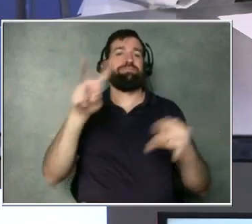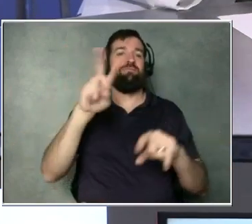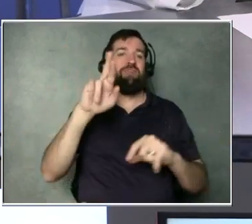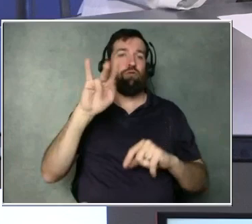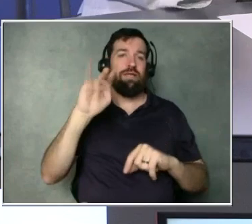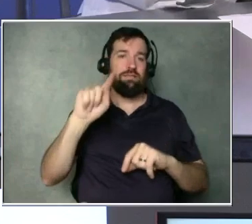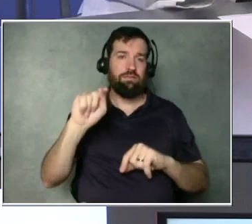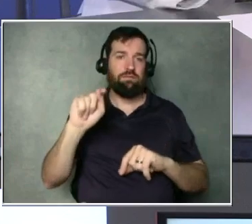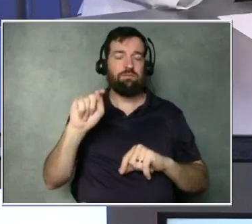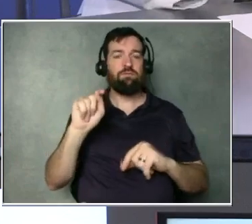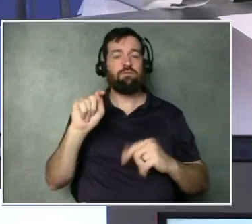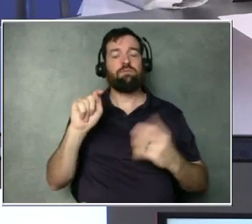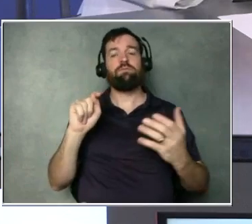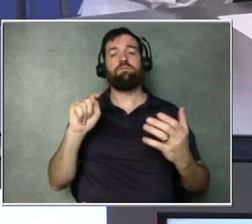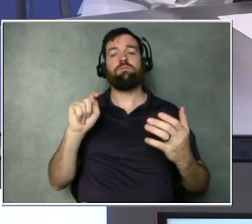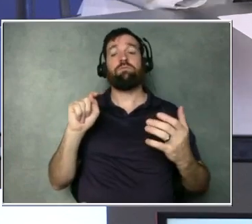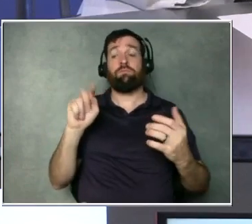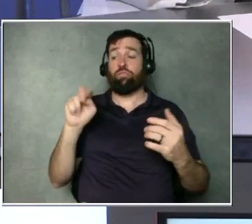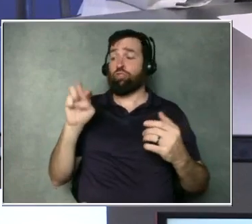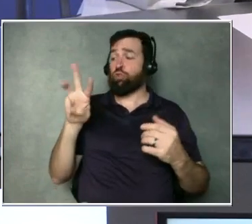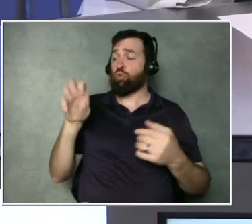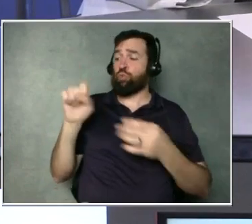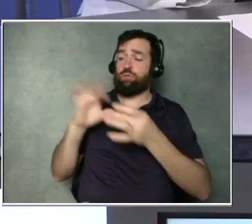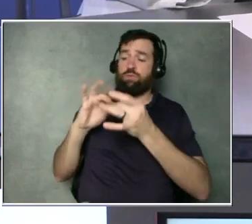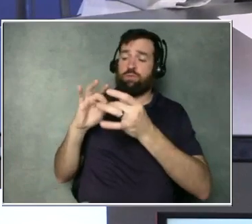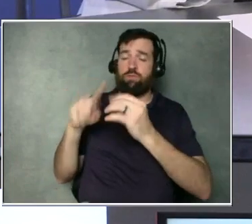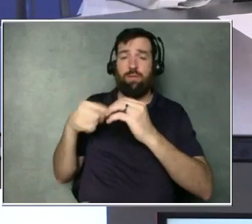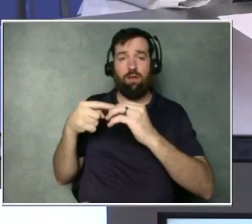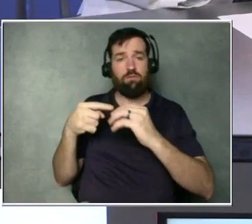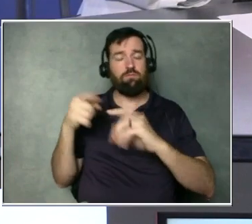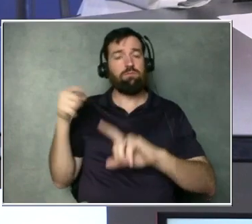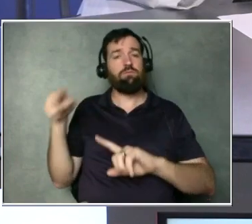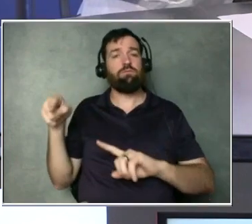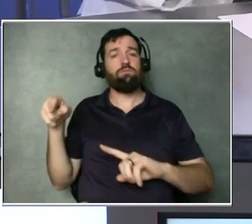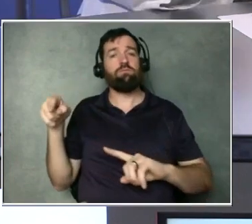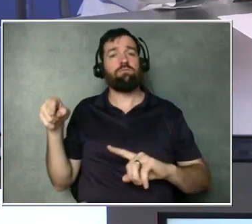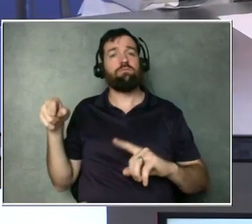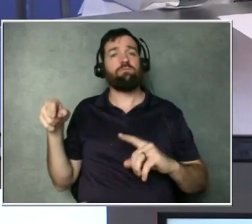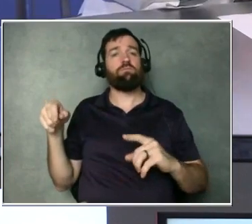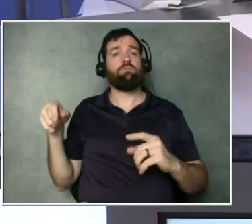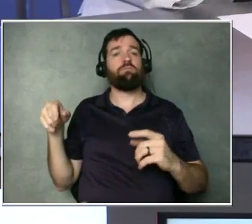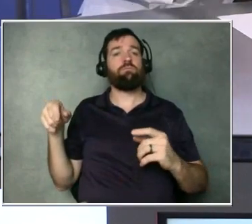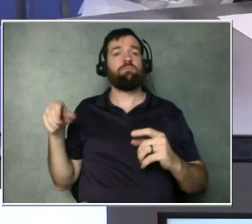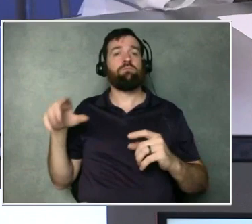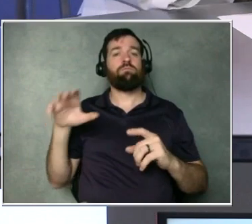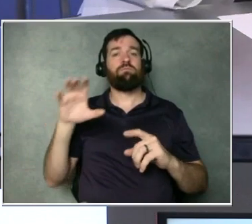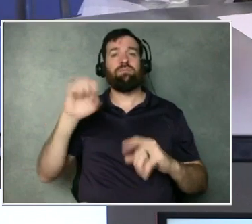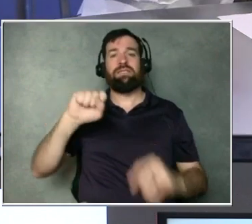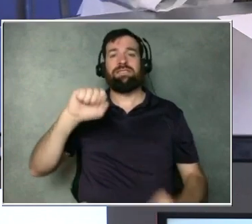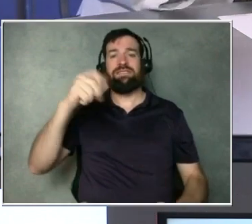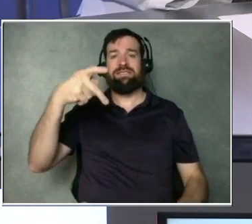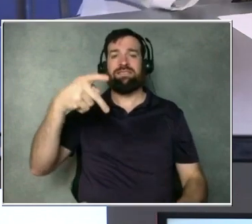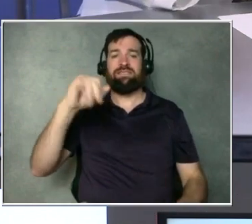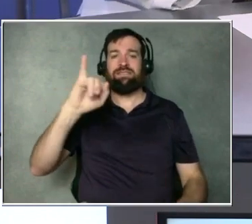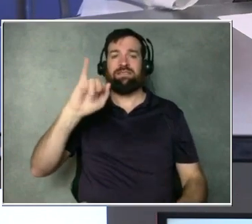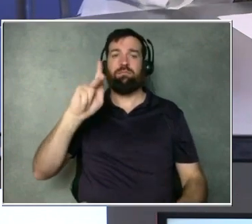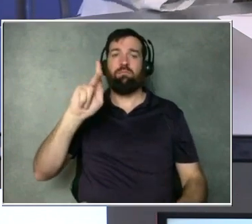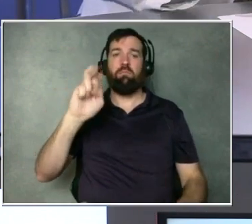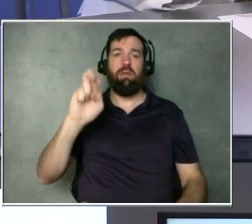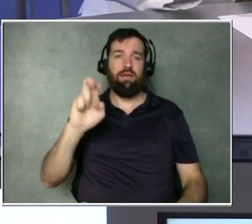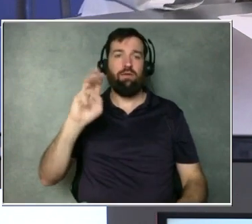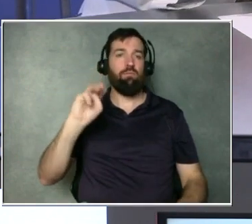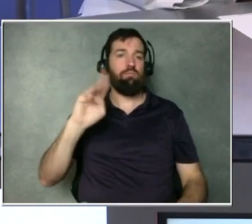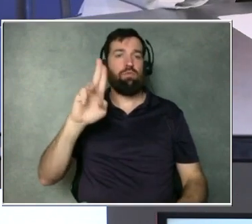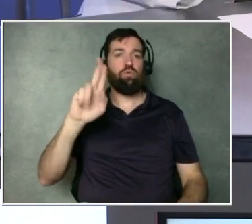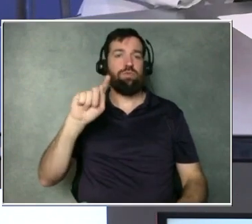what the news is talking about when they talk about the variants is the spike mutations. And the spike is what our